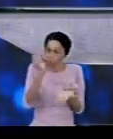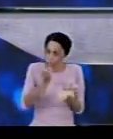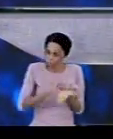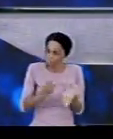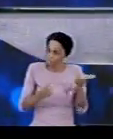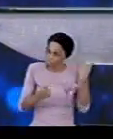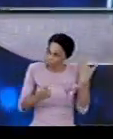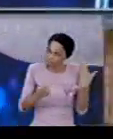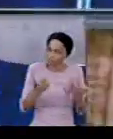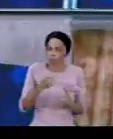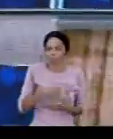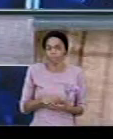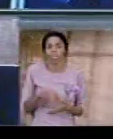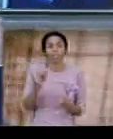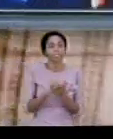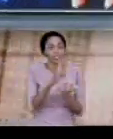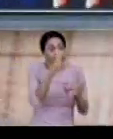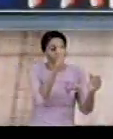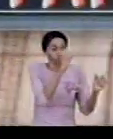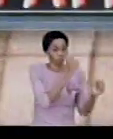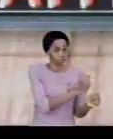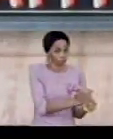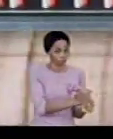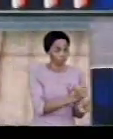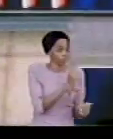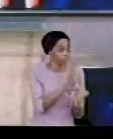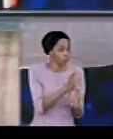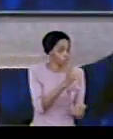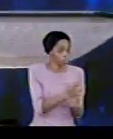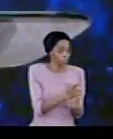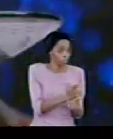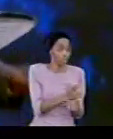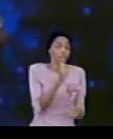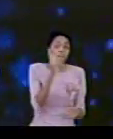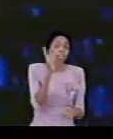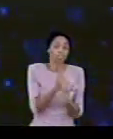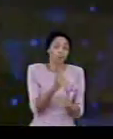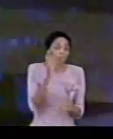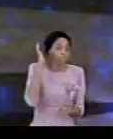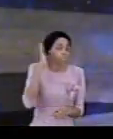written, the just shall live by faith.